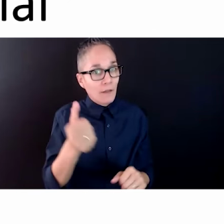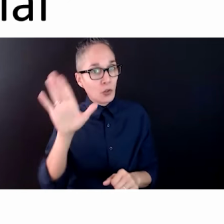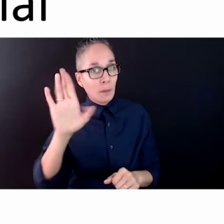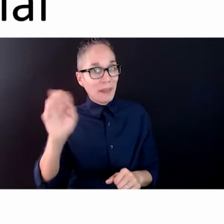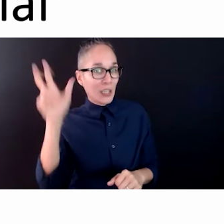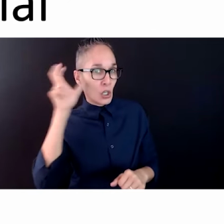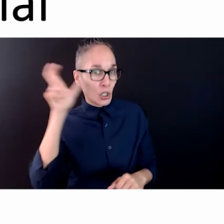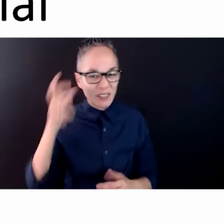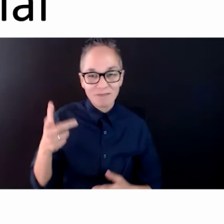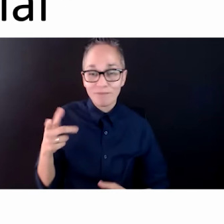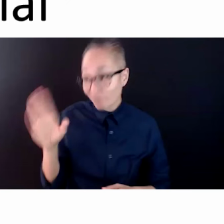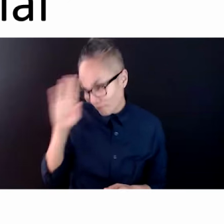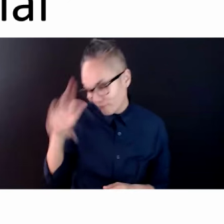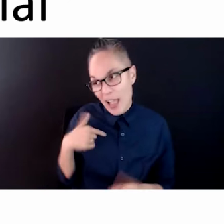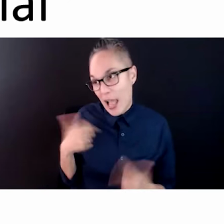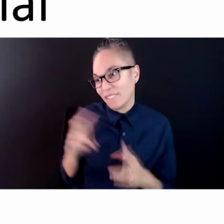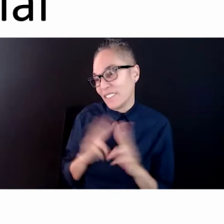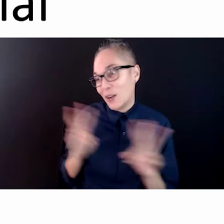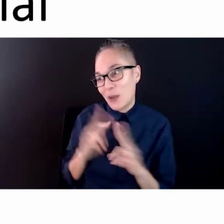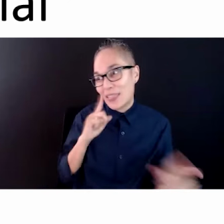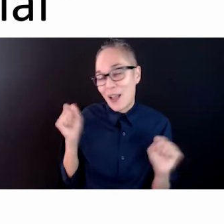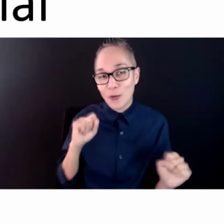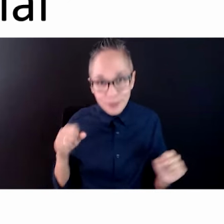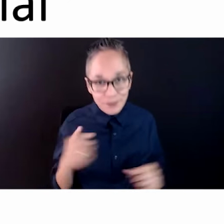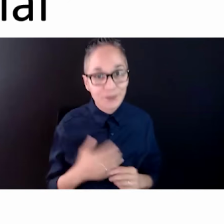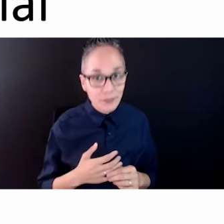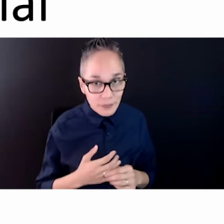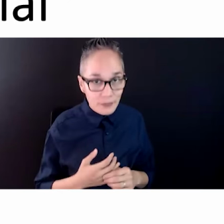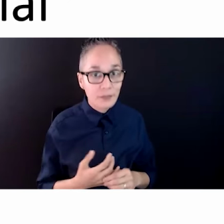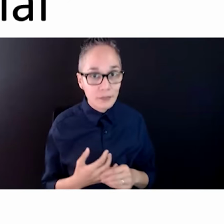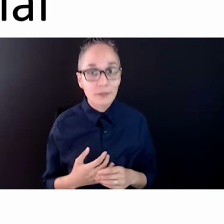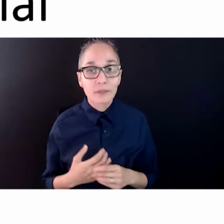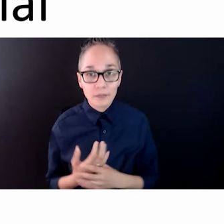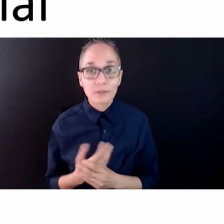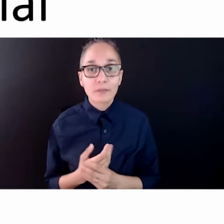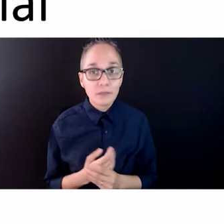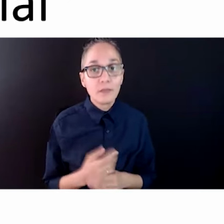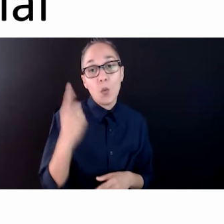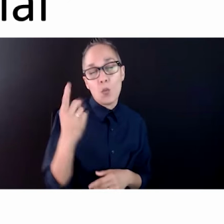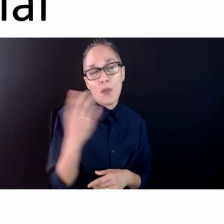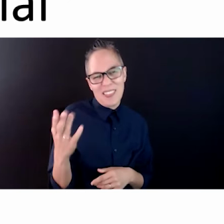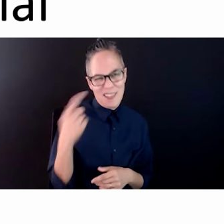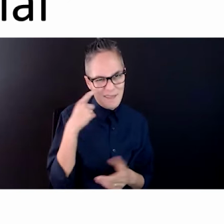start. I'm very loud. One of one thing is, of course, seeing everybody, and that's from